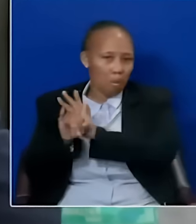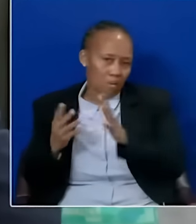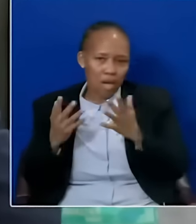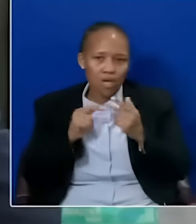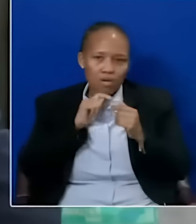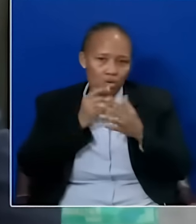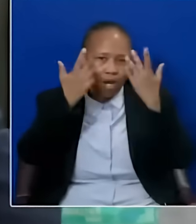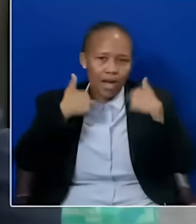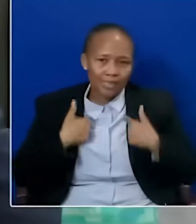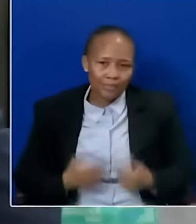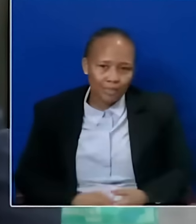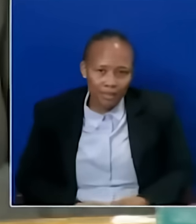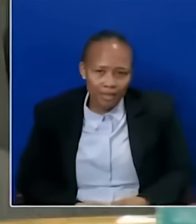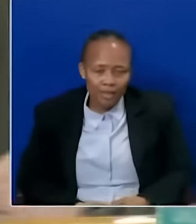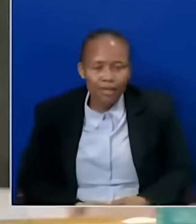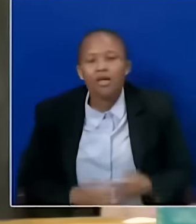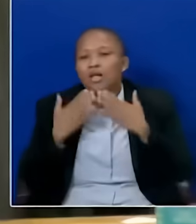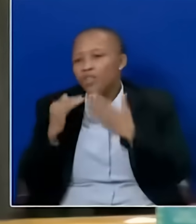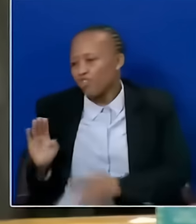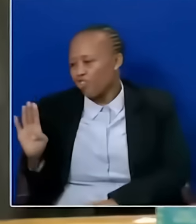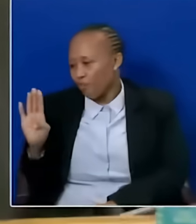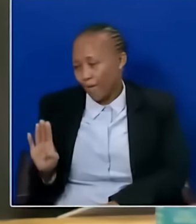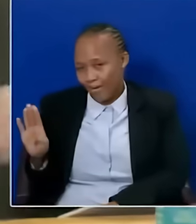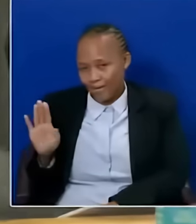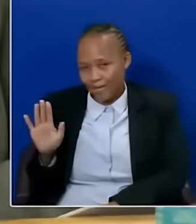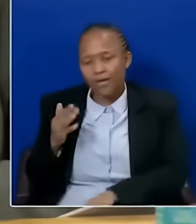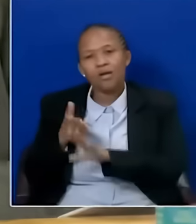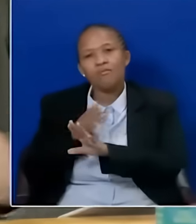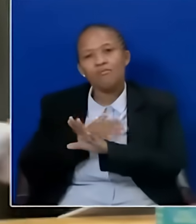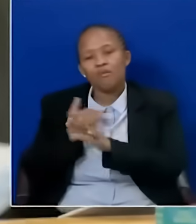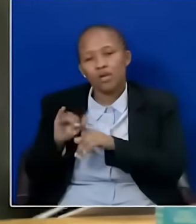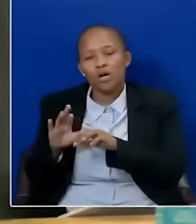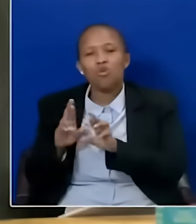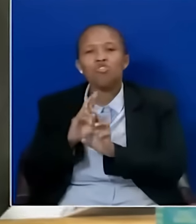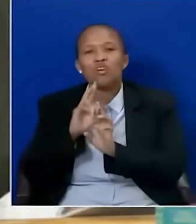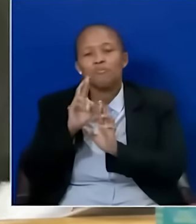Thank you, Brigadier. Before we leave these reports, there's one final issue